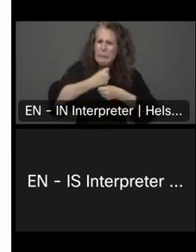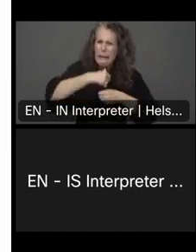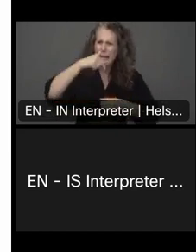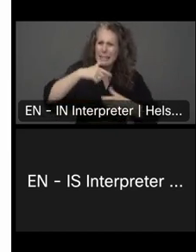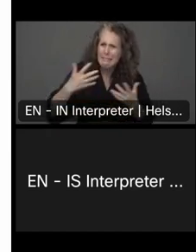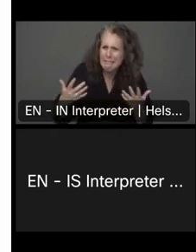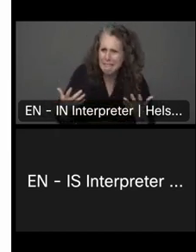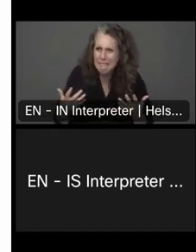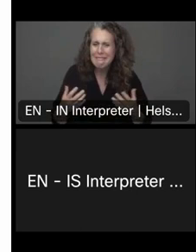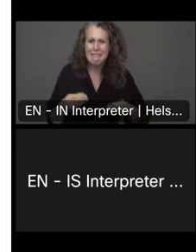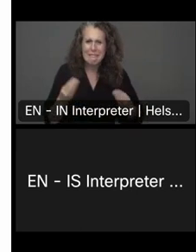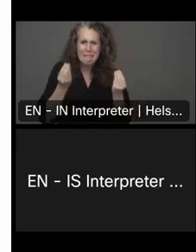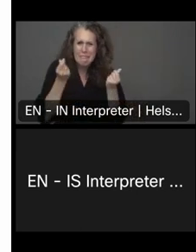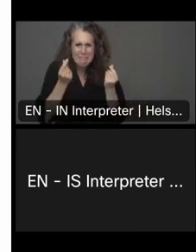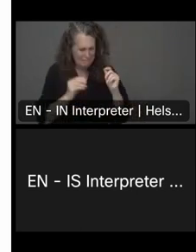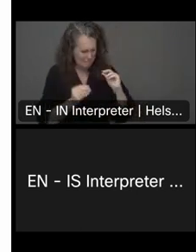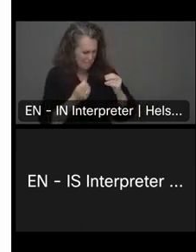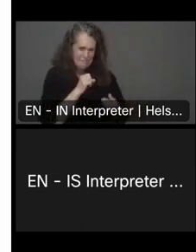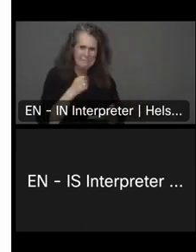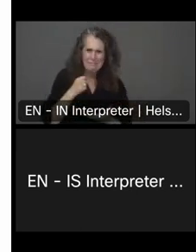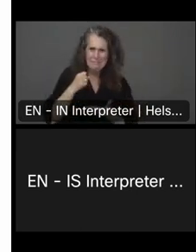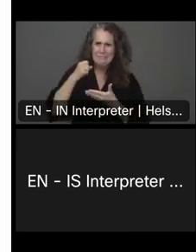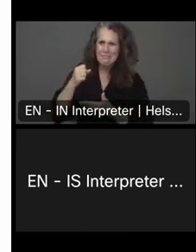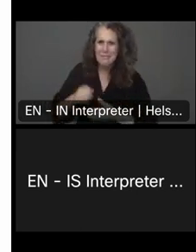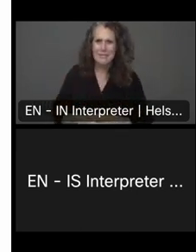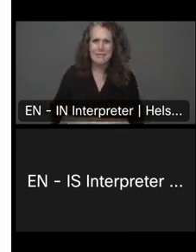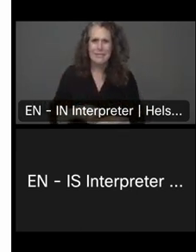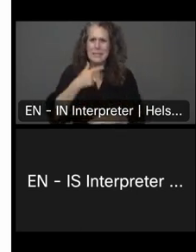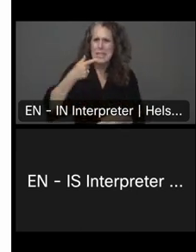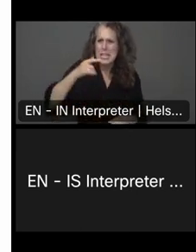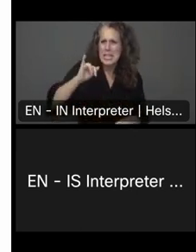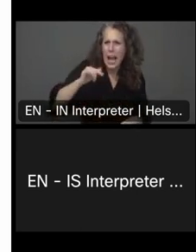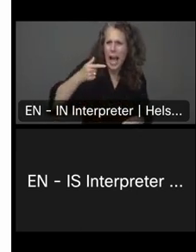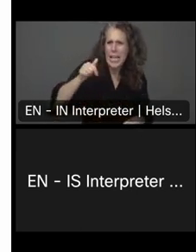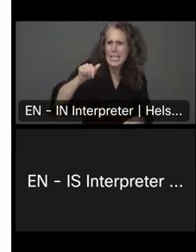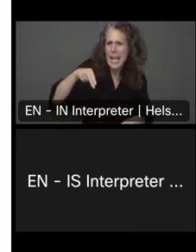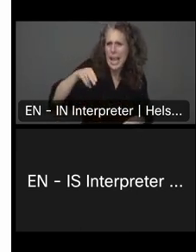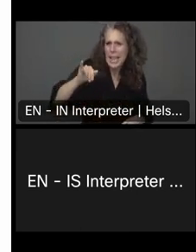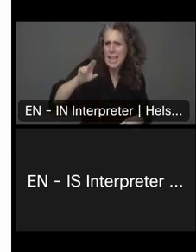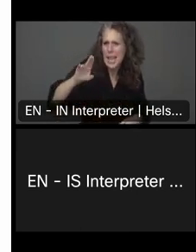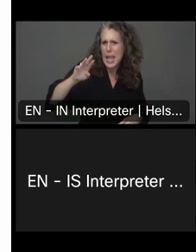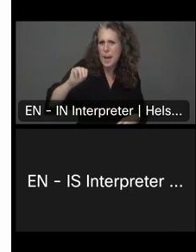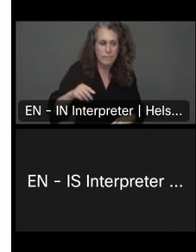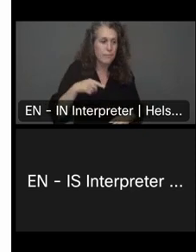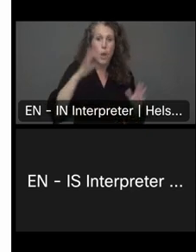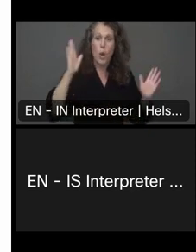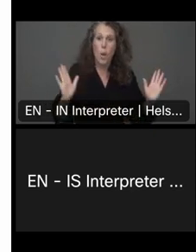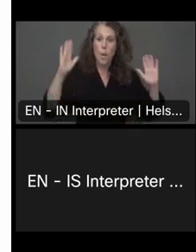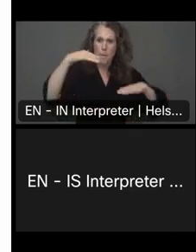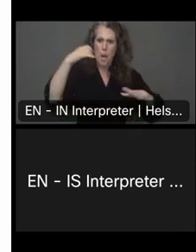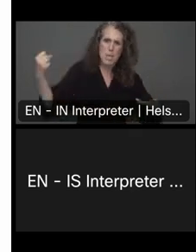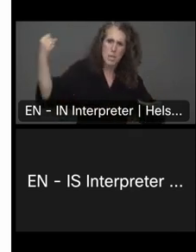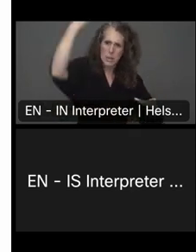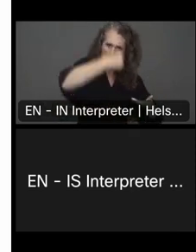Jeff. And this is the box. Titanium. Yes. Yeah, this is the box. You'll need to take it out. It'll make